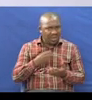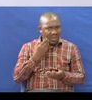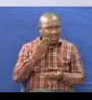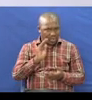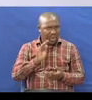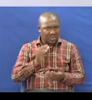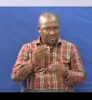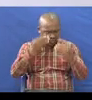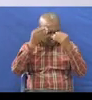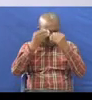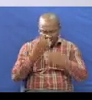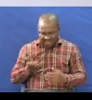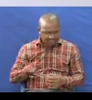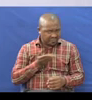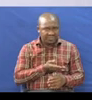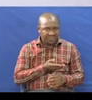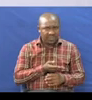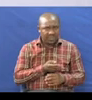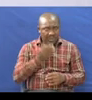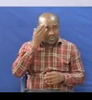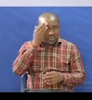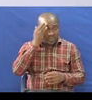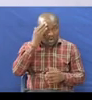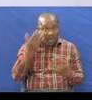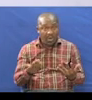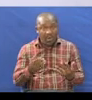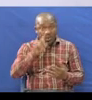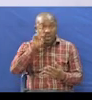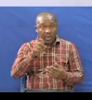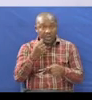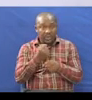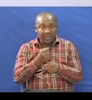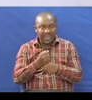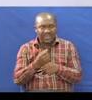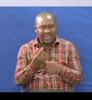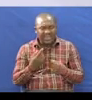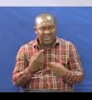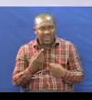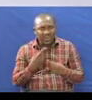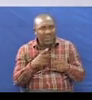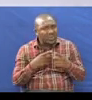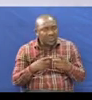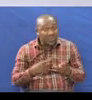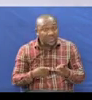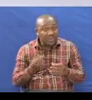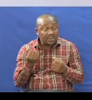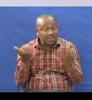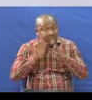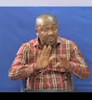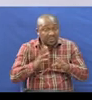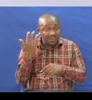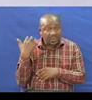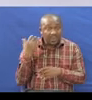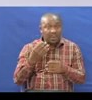us to know what the past society done? Of course, it is better for